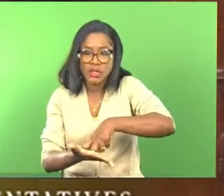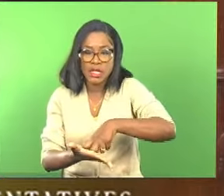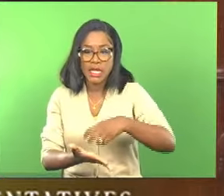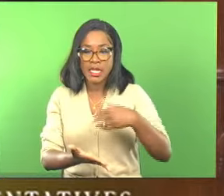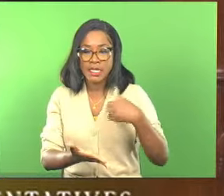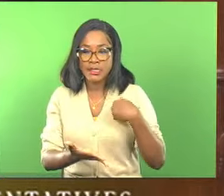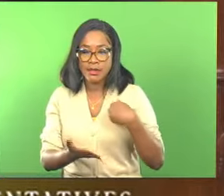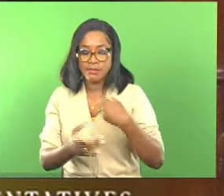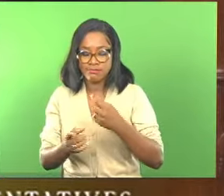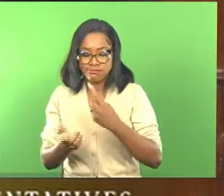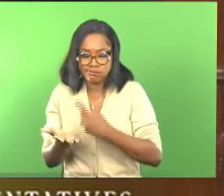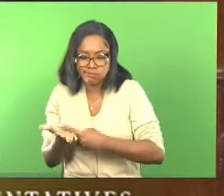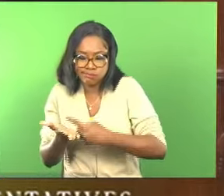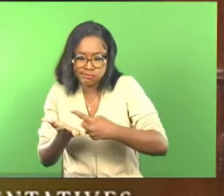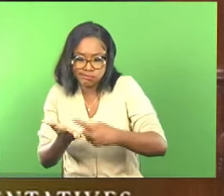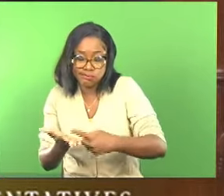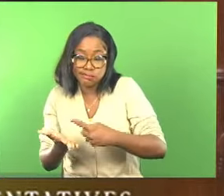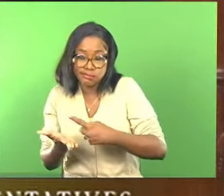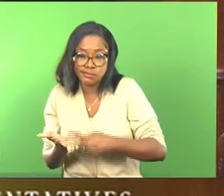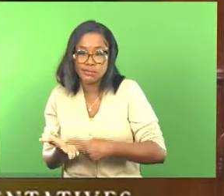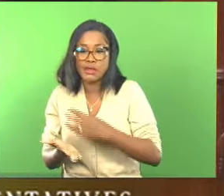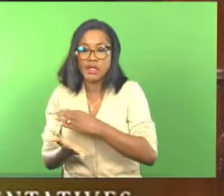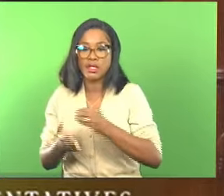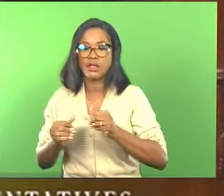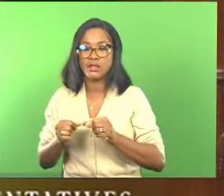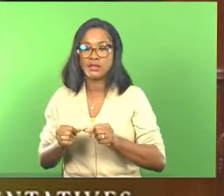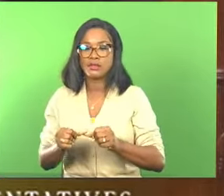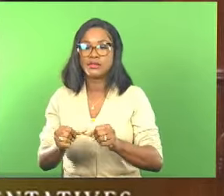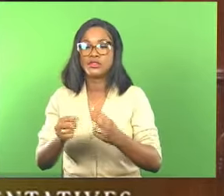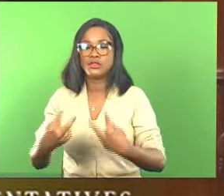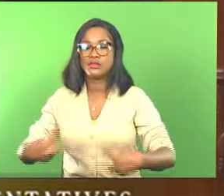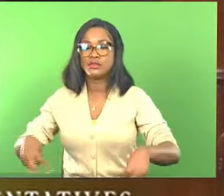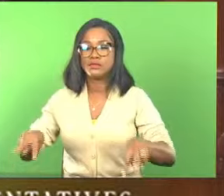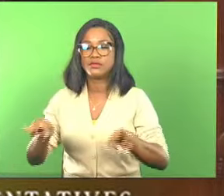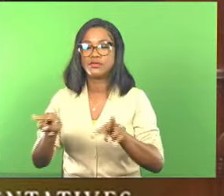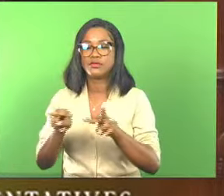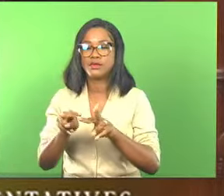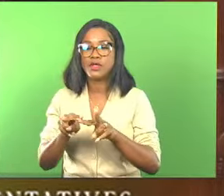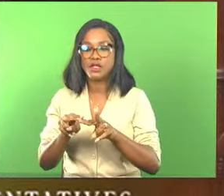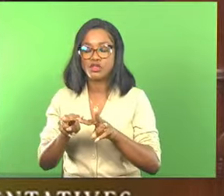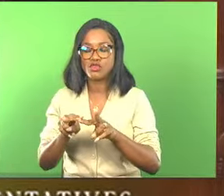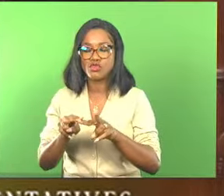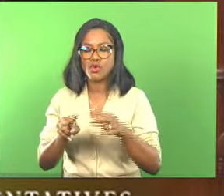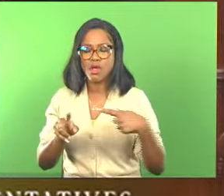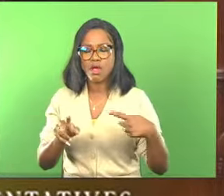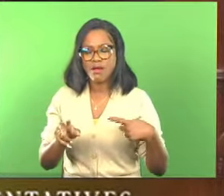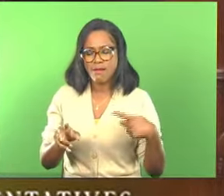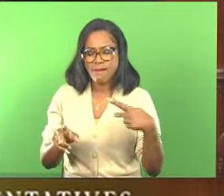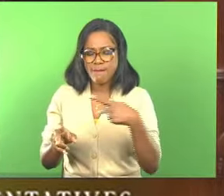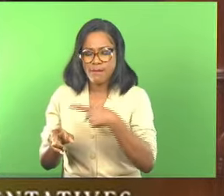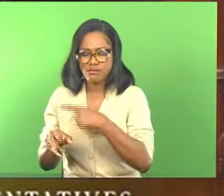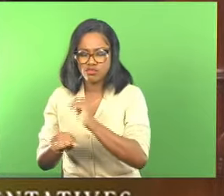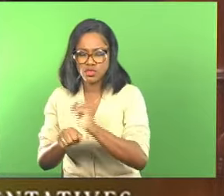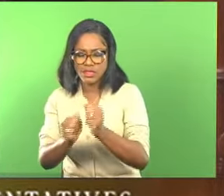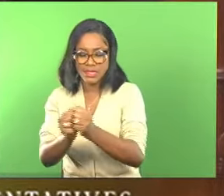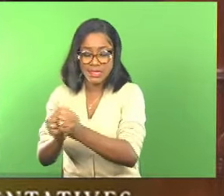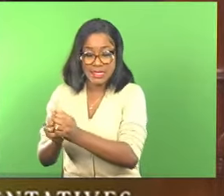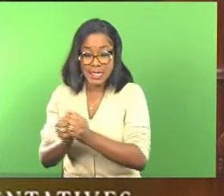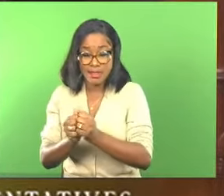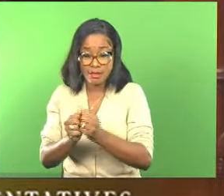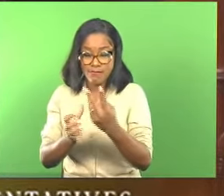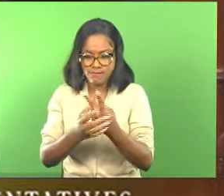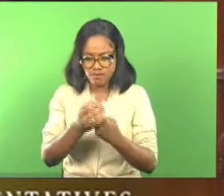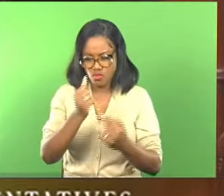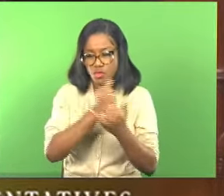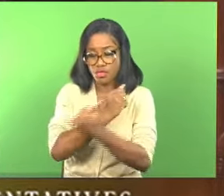institutional dialogue and the enduring value of interparliamentary cooperation.